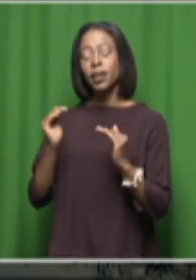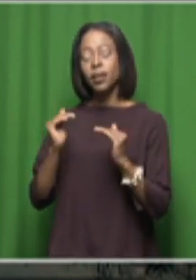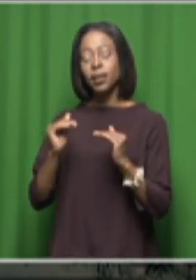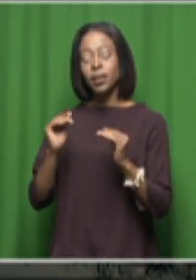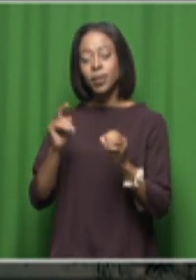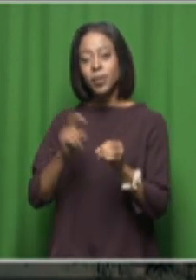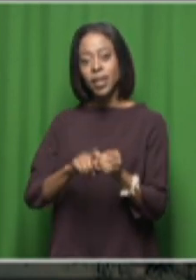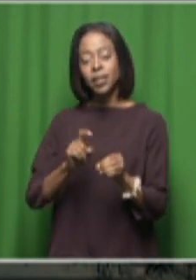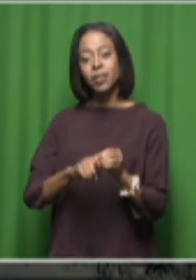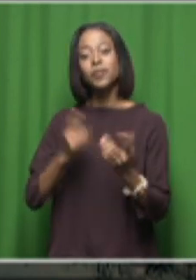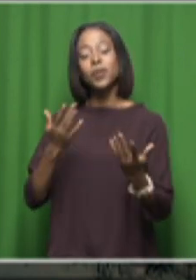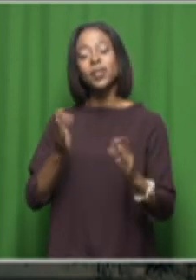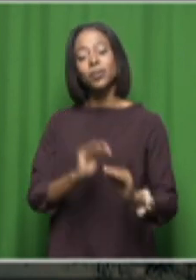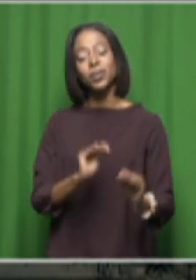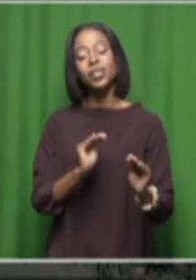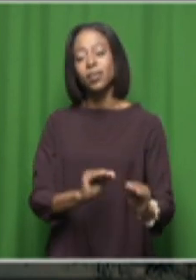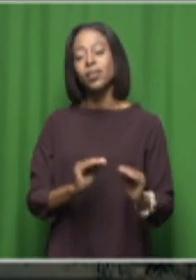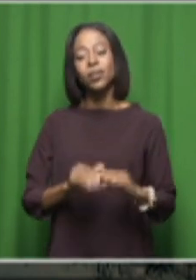start with you.